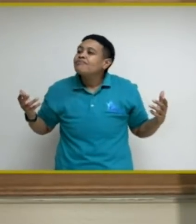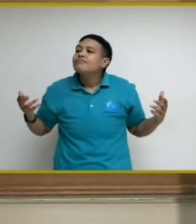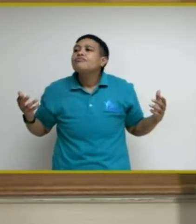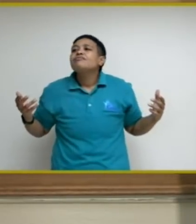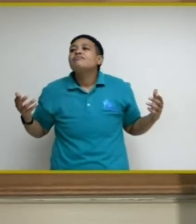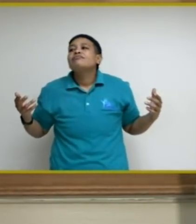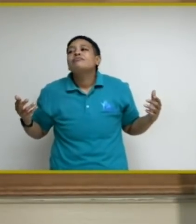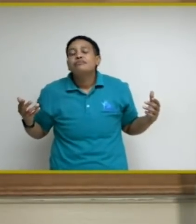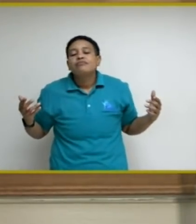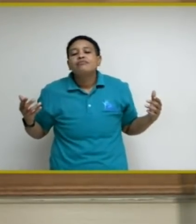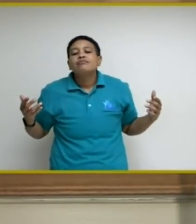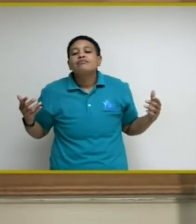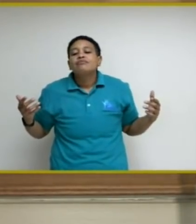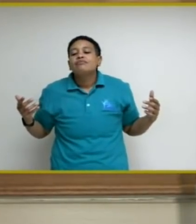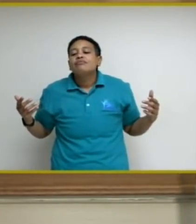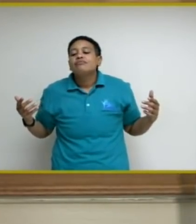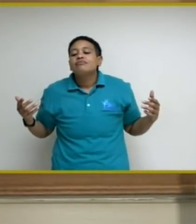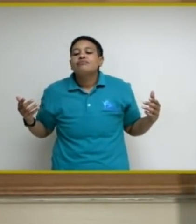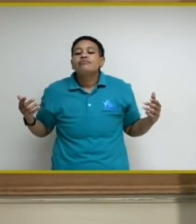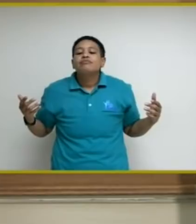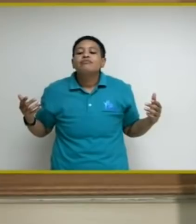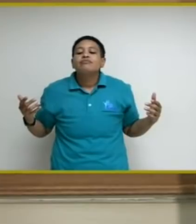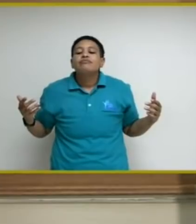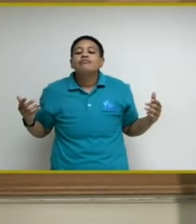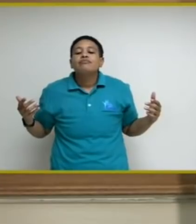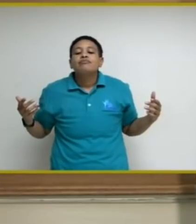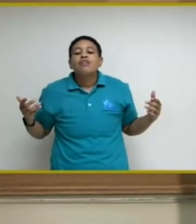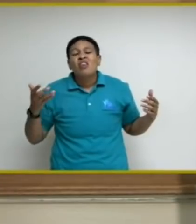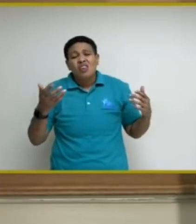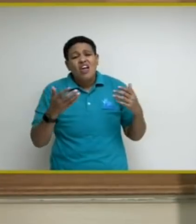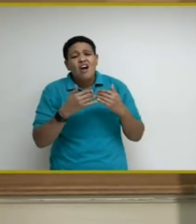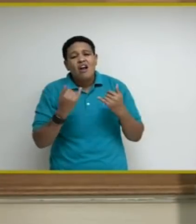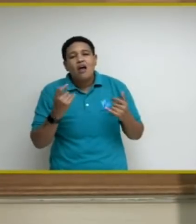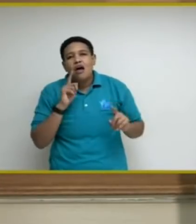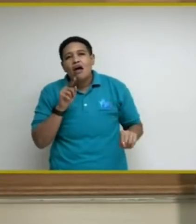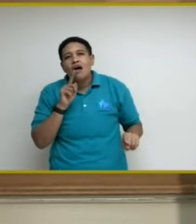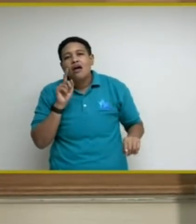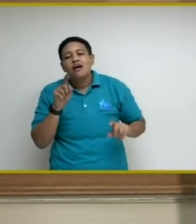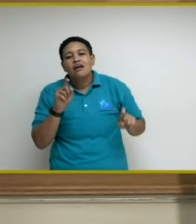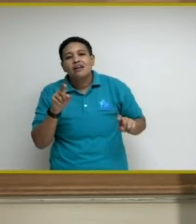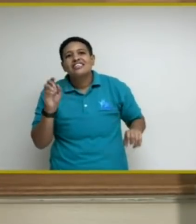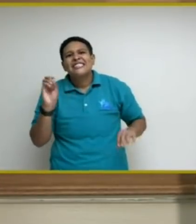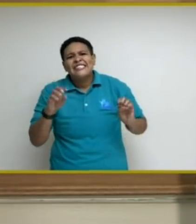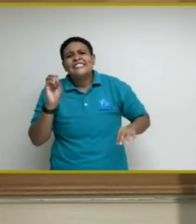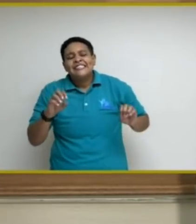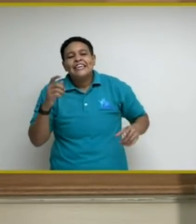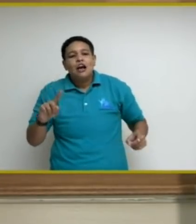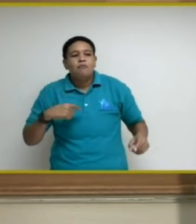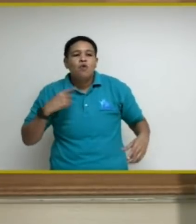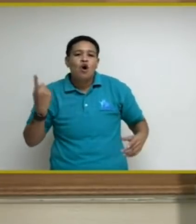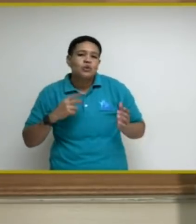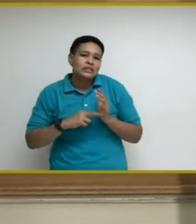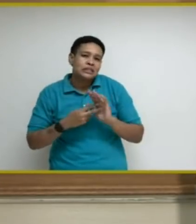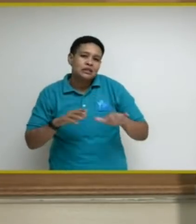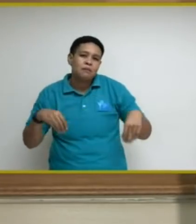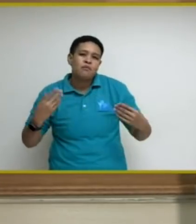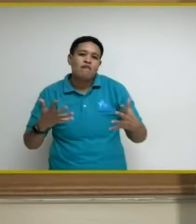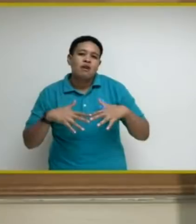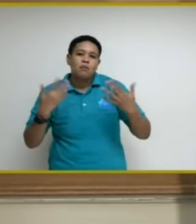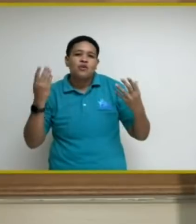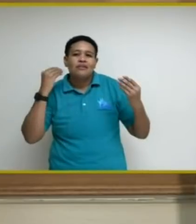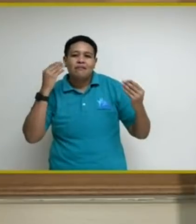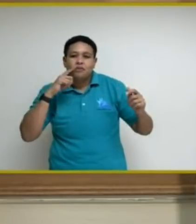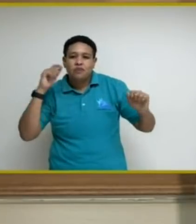been on and they ask questions. We're always intending on providing as much information as